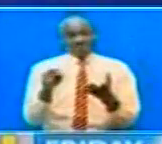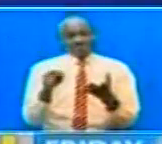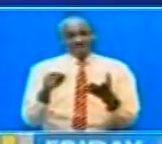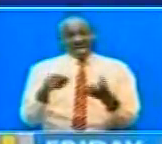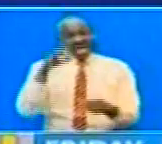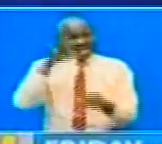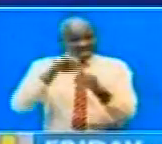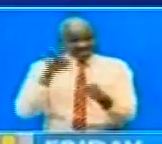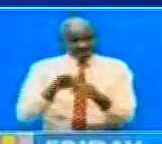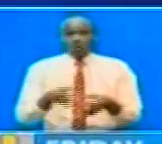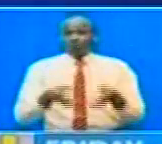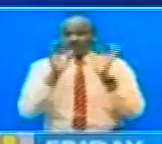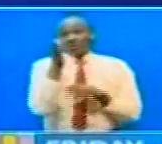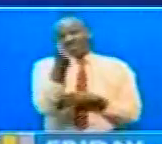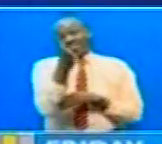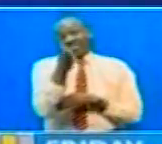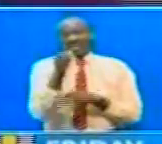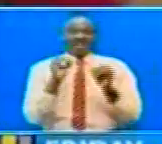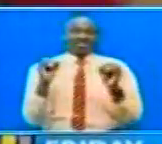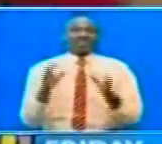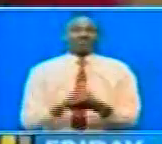official NEC bearers.